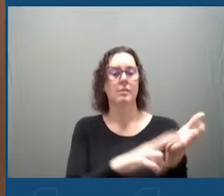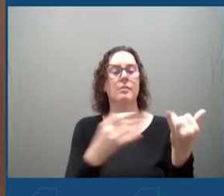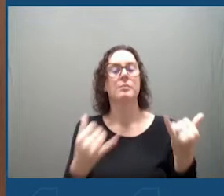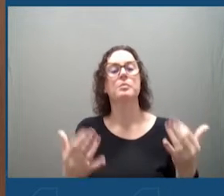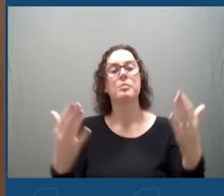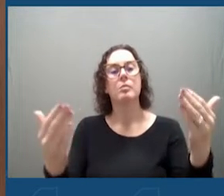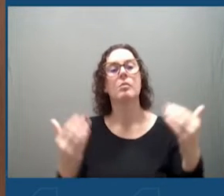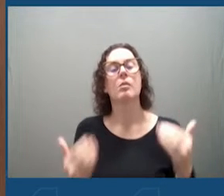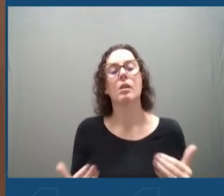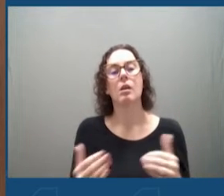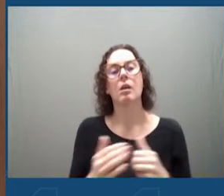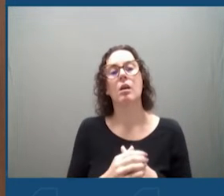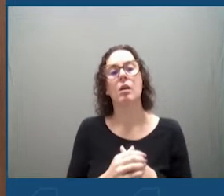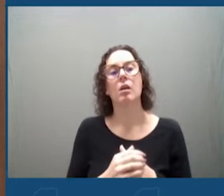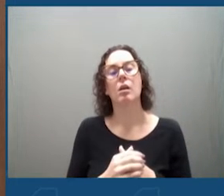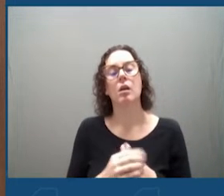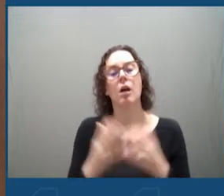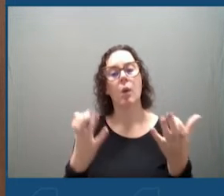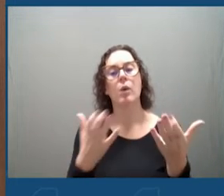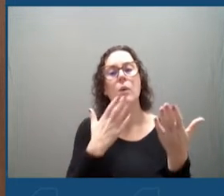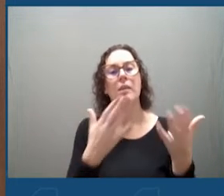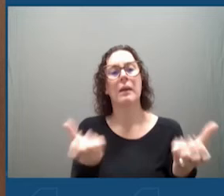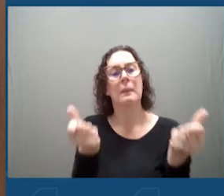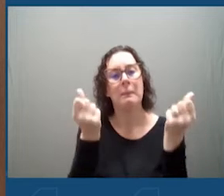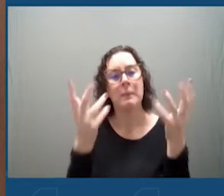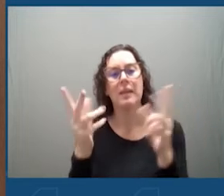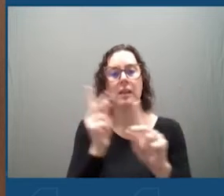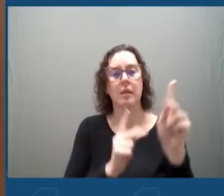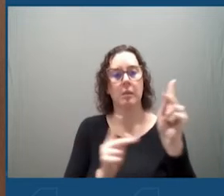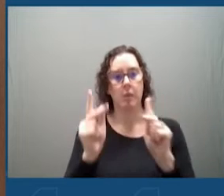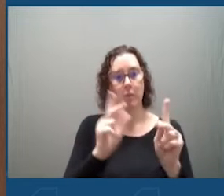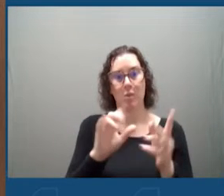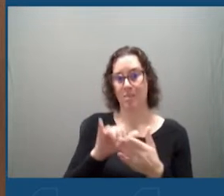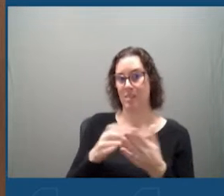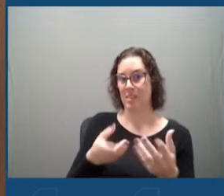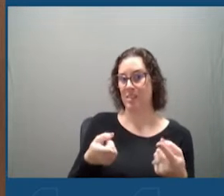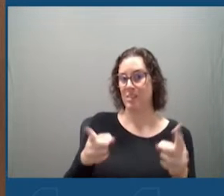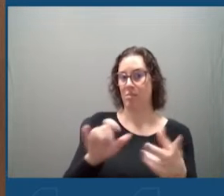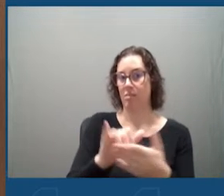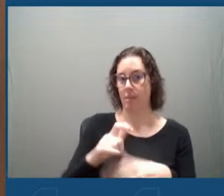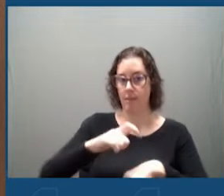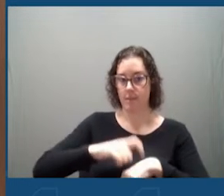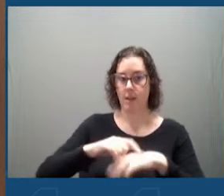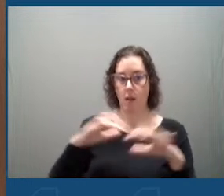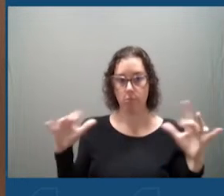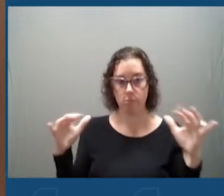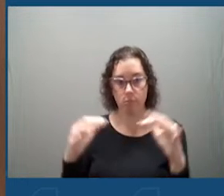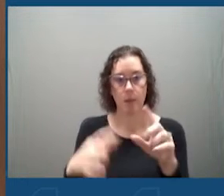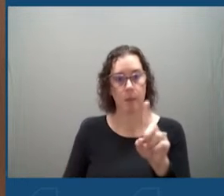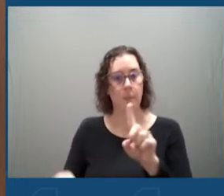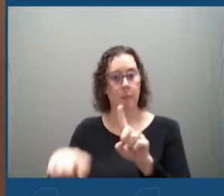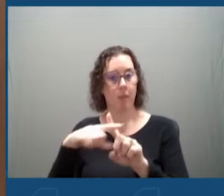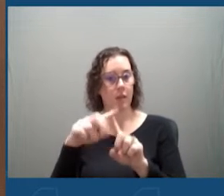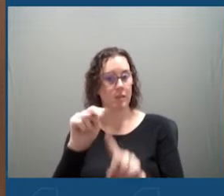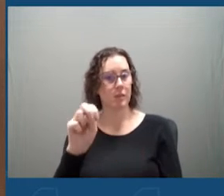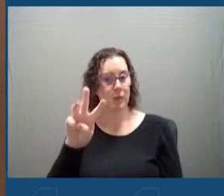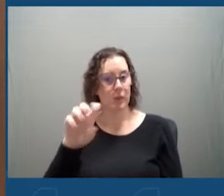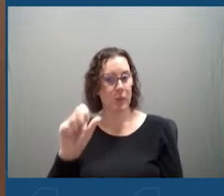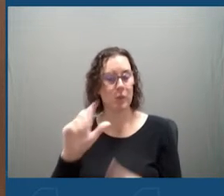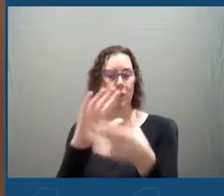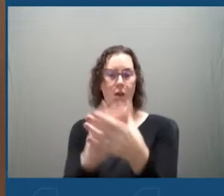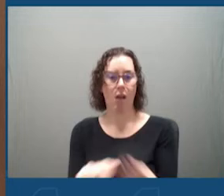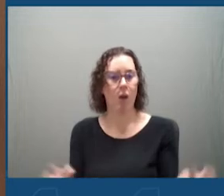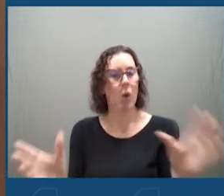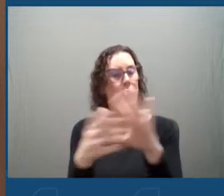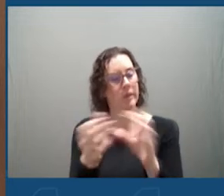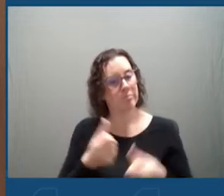the many people who came forward at the hearing and also in the press to tell stories that